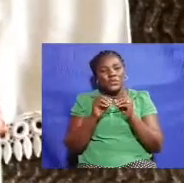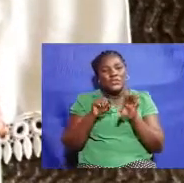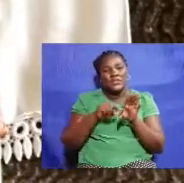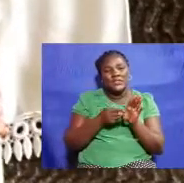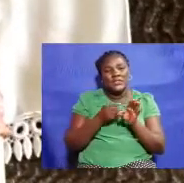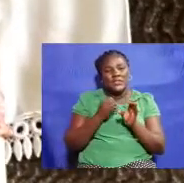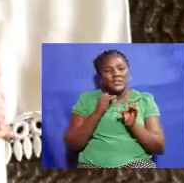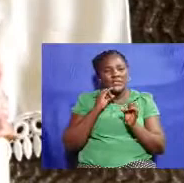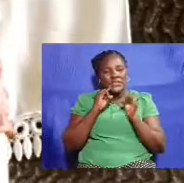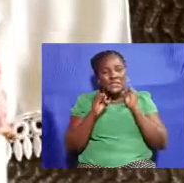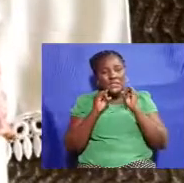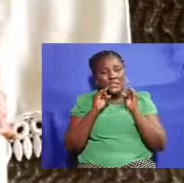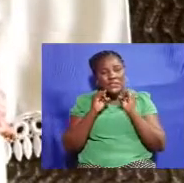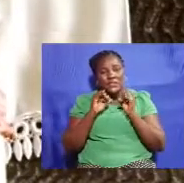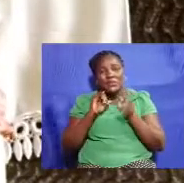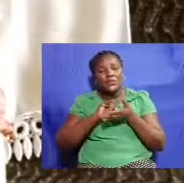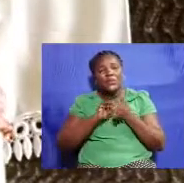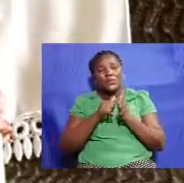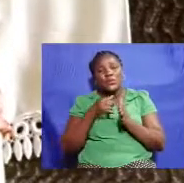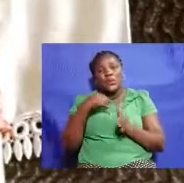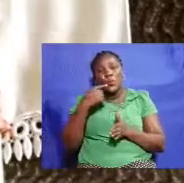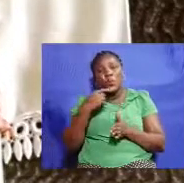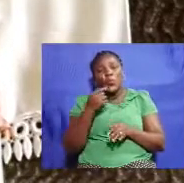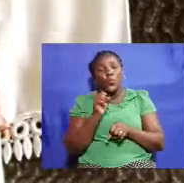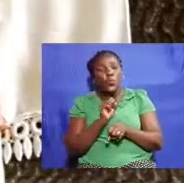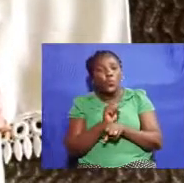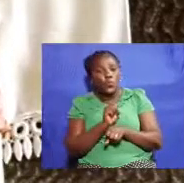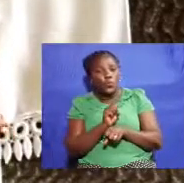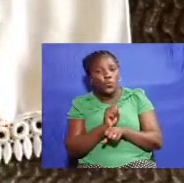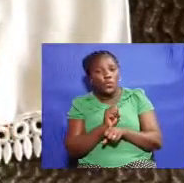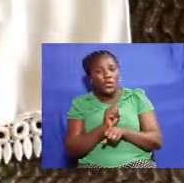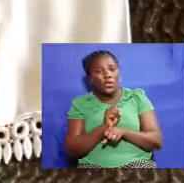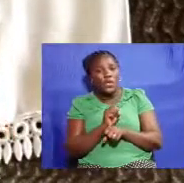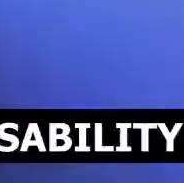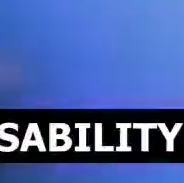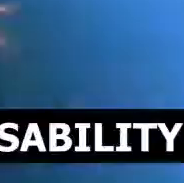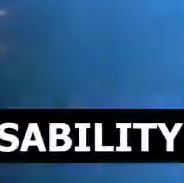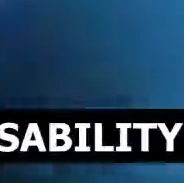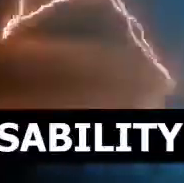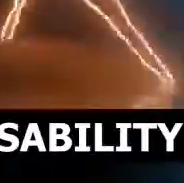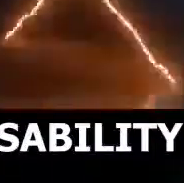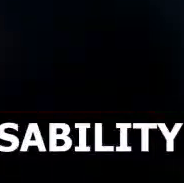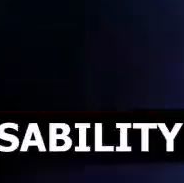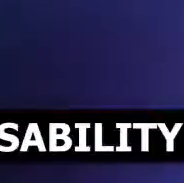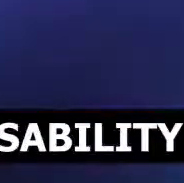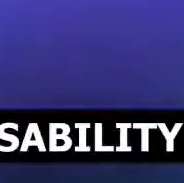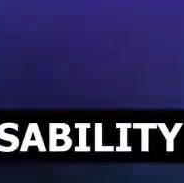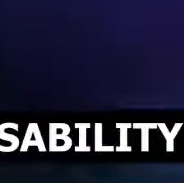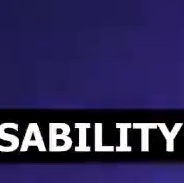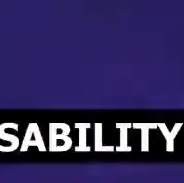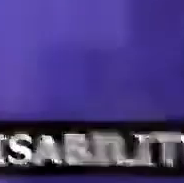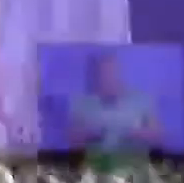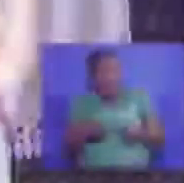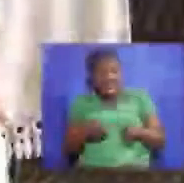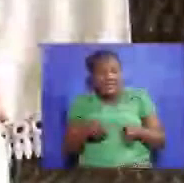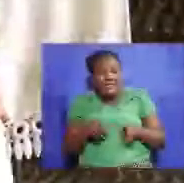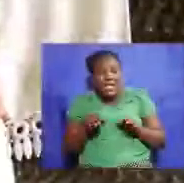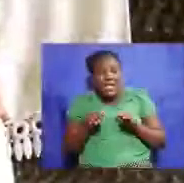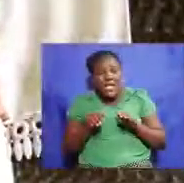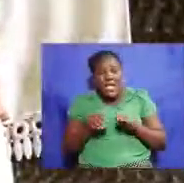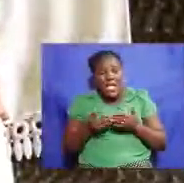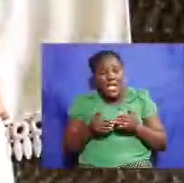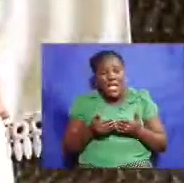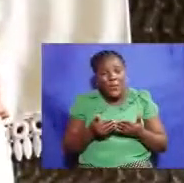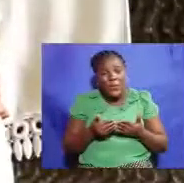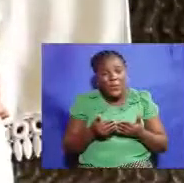interviewing those who work with persons with disability. From the way